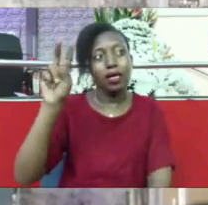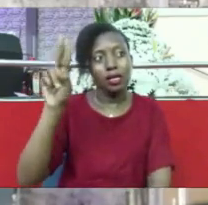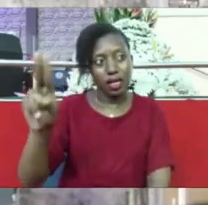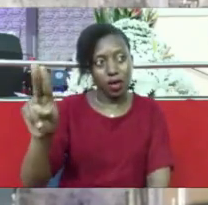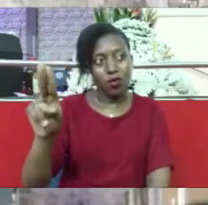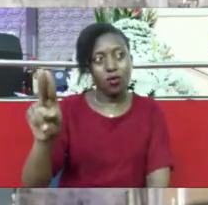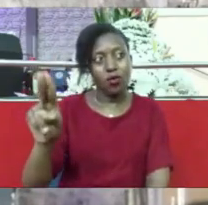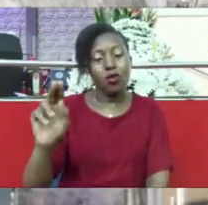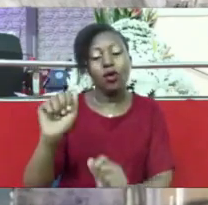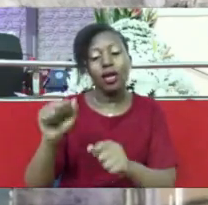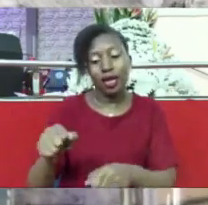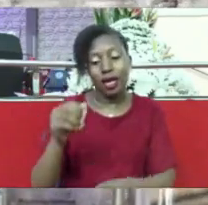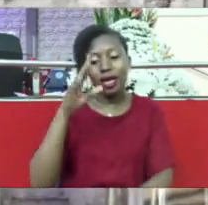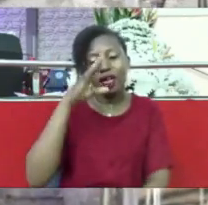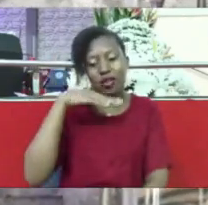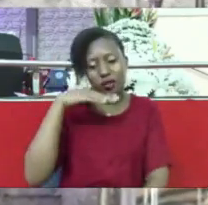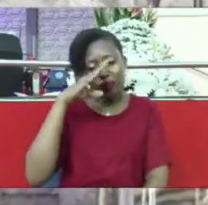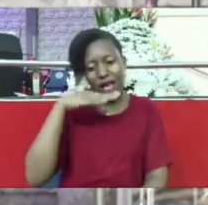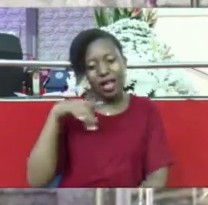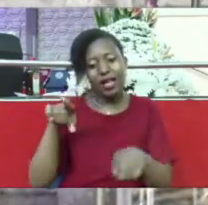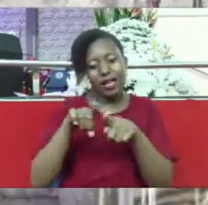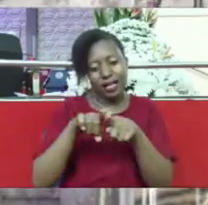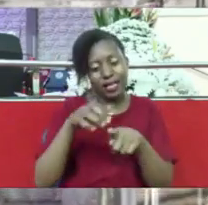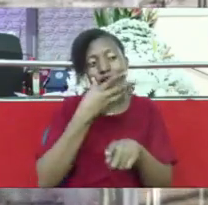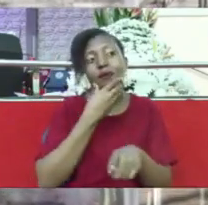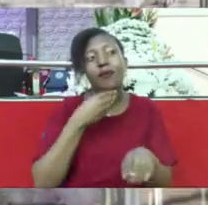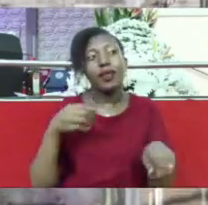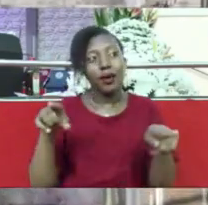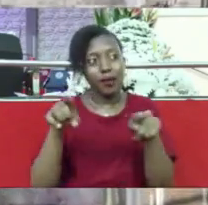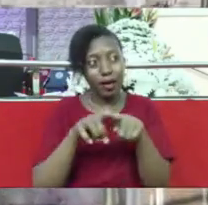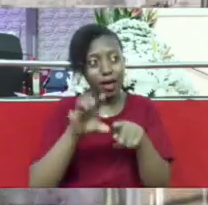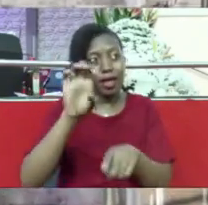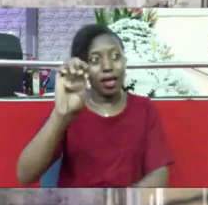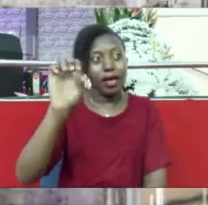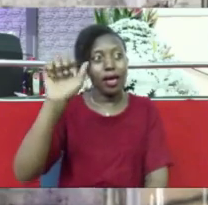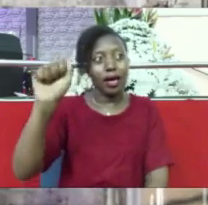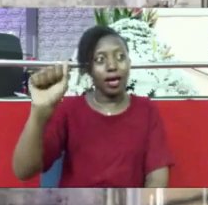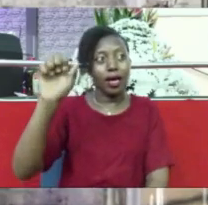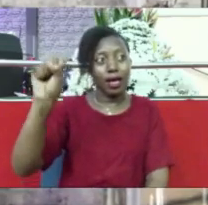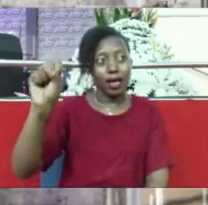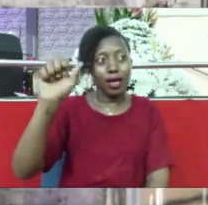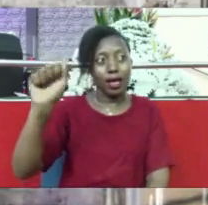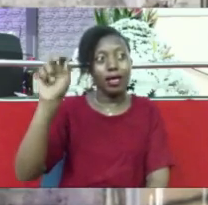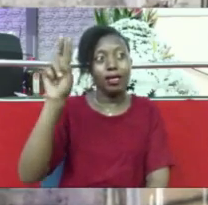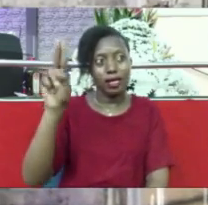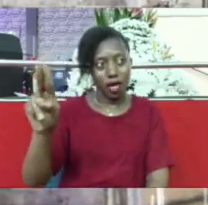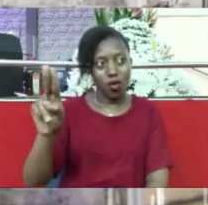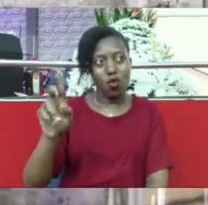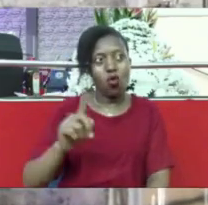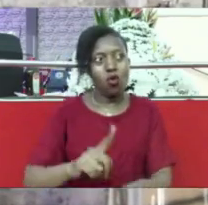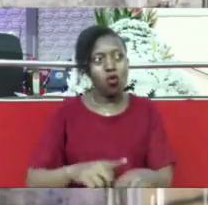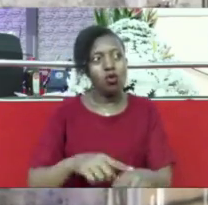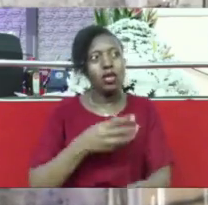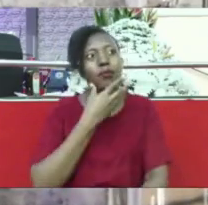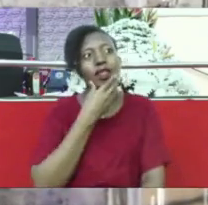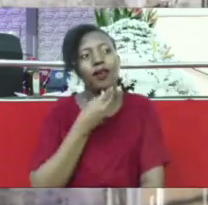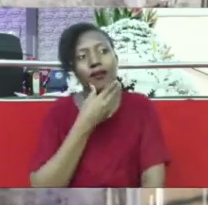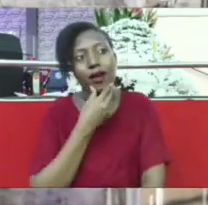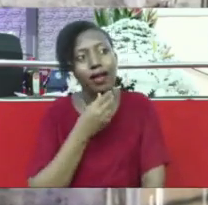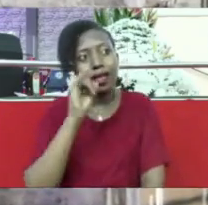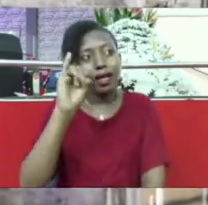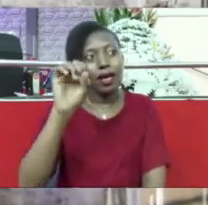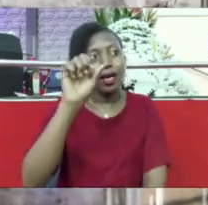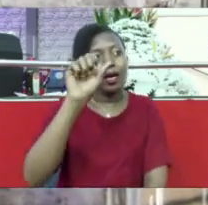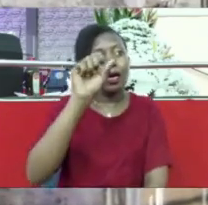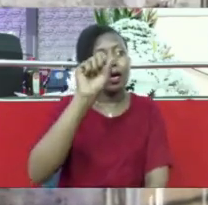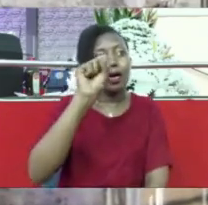can smell like Esau. Ili aweze kunukia kama Esau. When the father Isaac smelled. Wakati baba yake alimnusa. And when he wanted